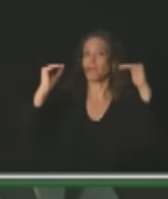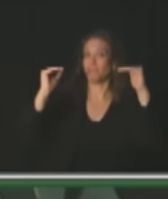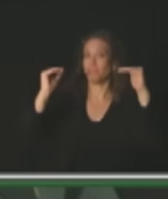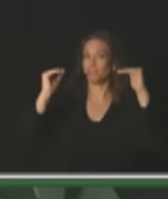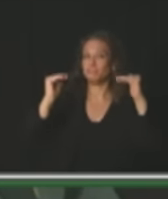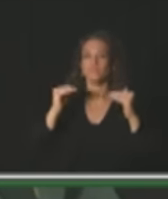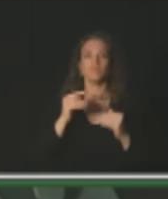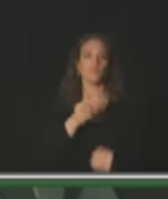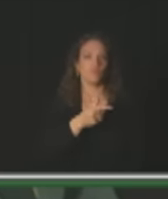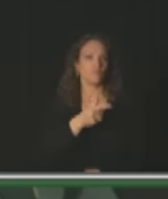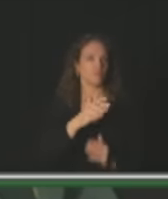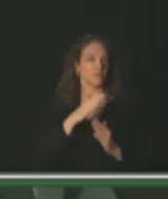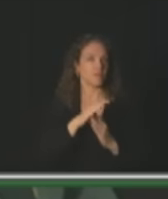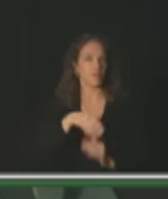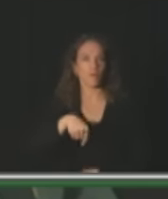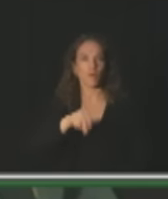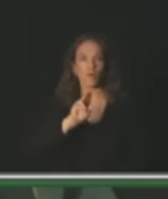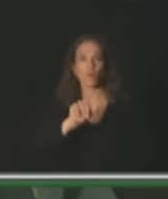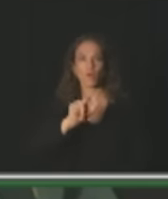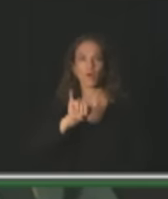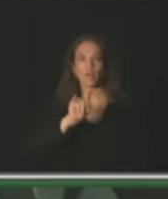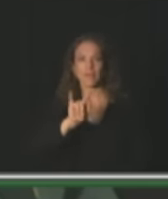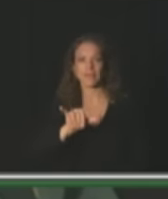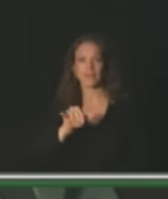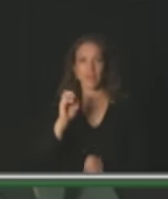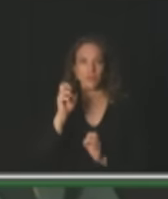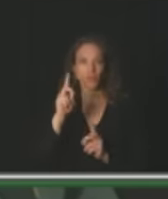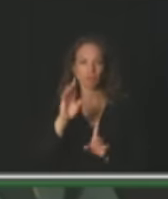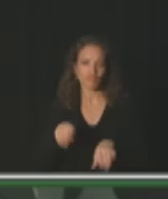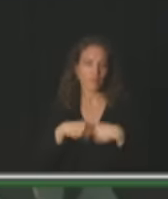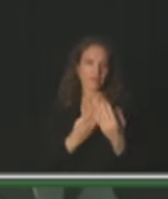quality education that you've given these students.